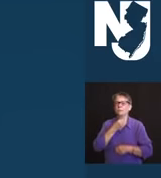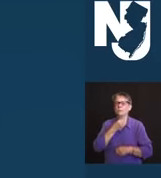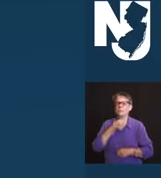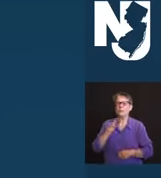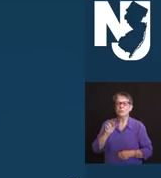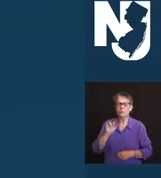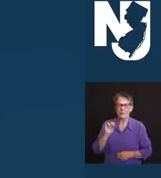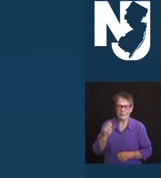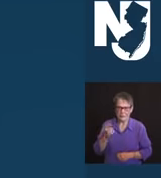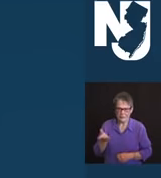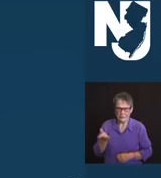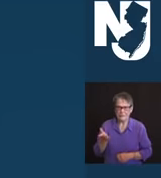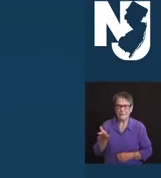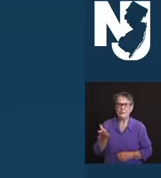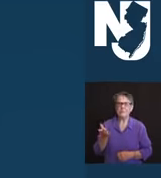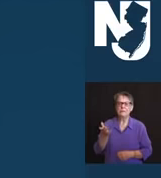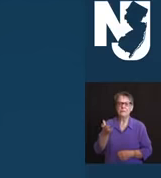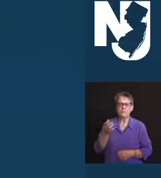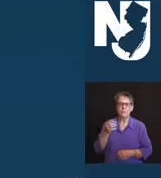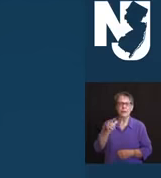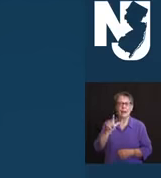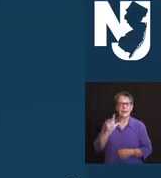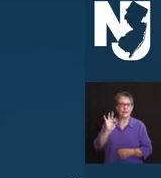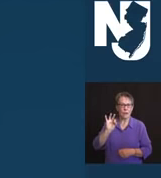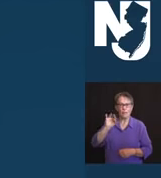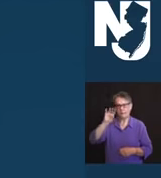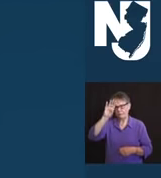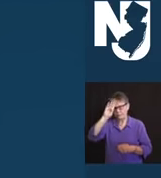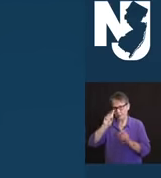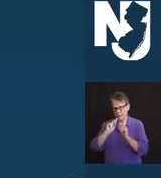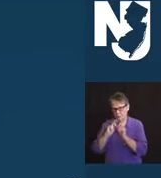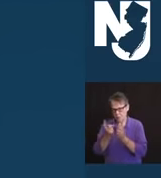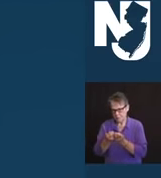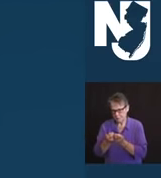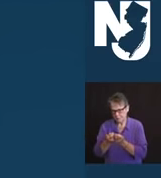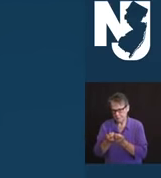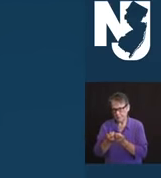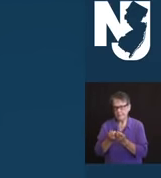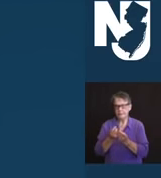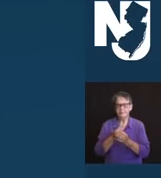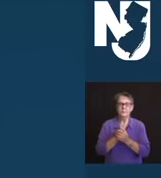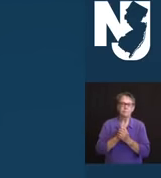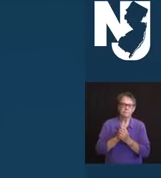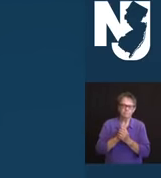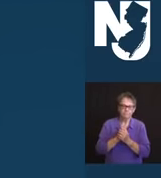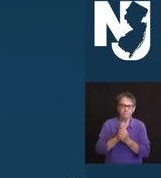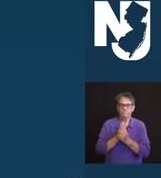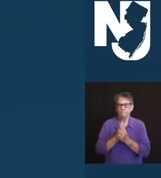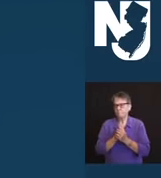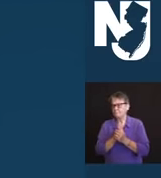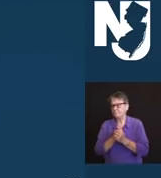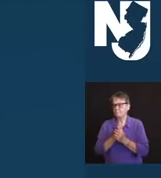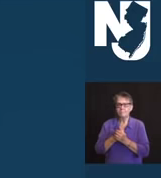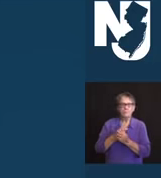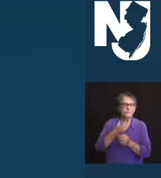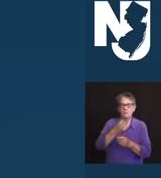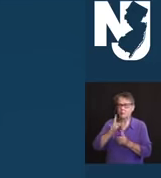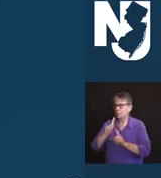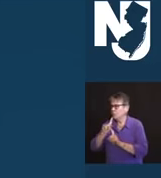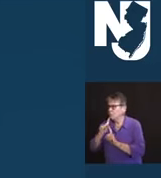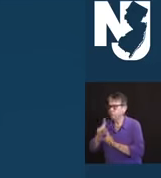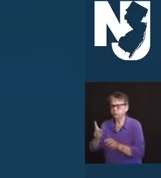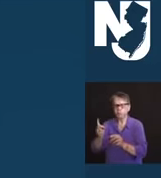since 1982 served as a member of Eagle Hose Company No. 1. He was a responder to Ground Zero on 9/11,